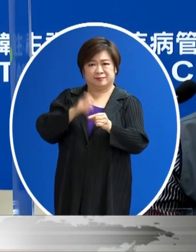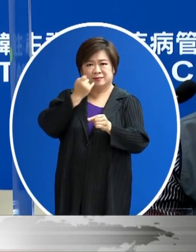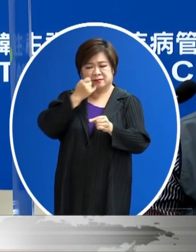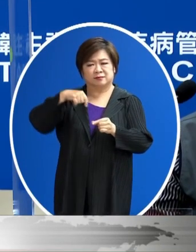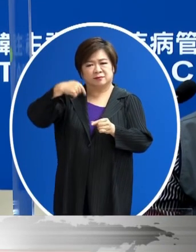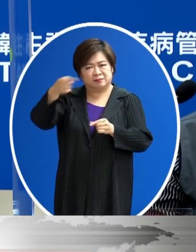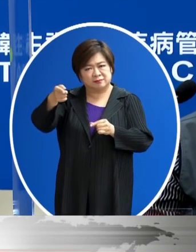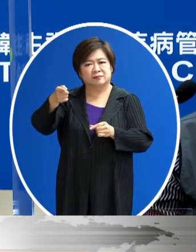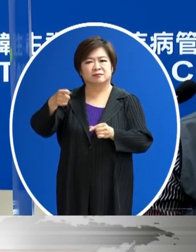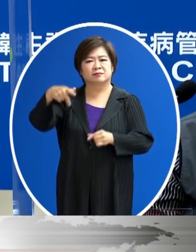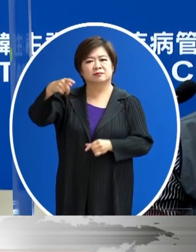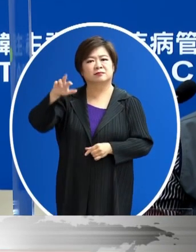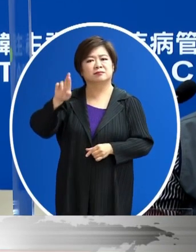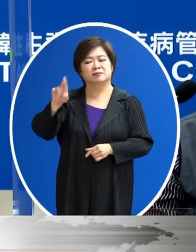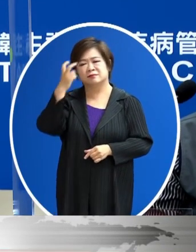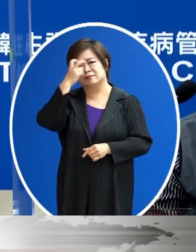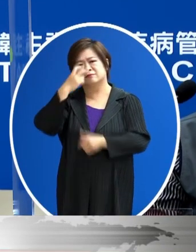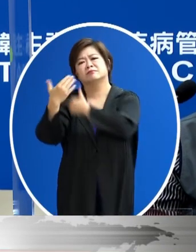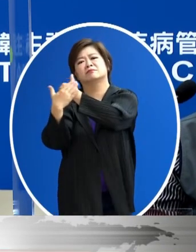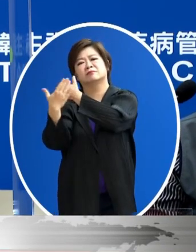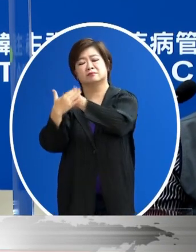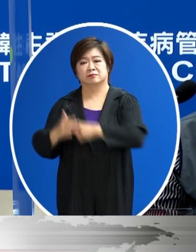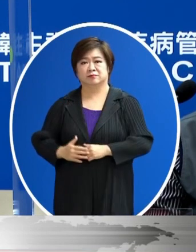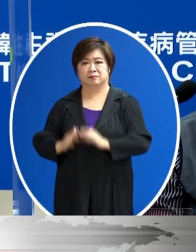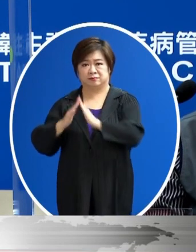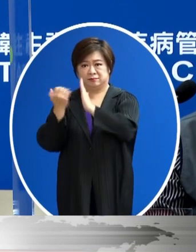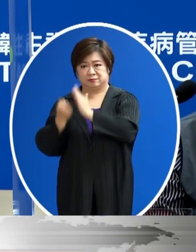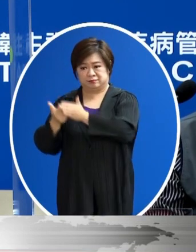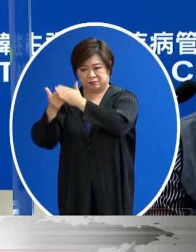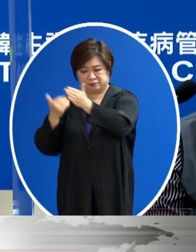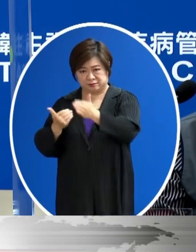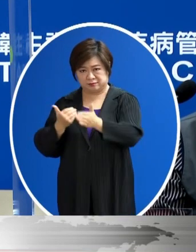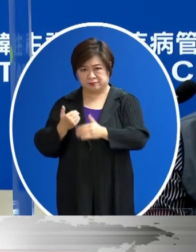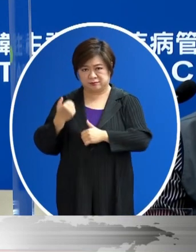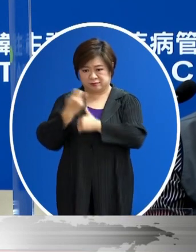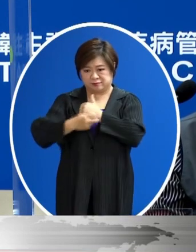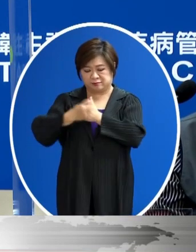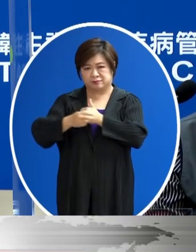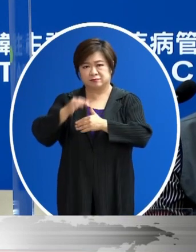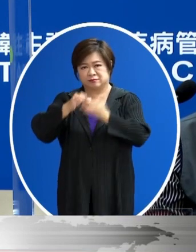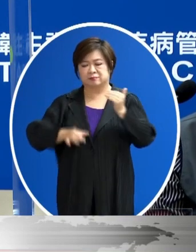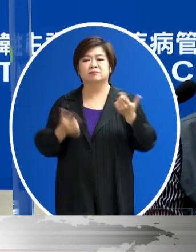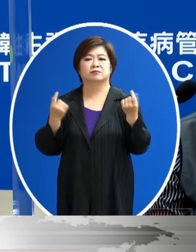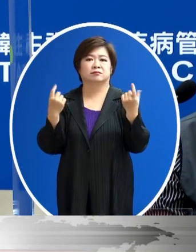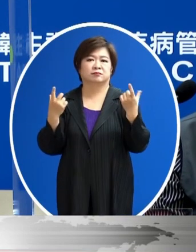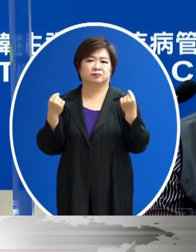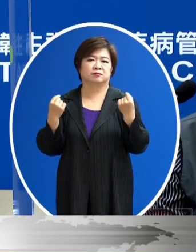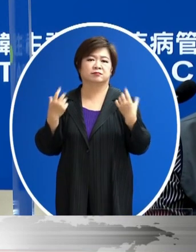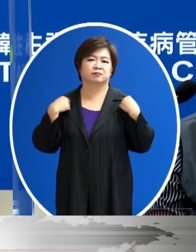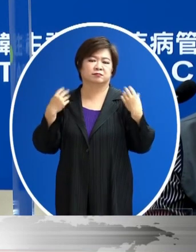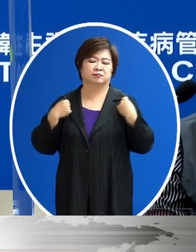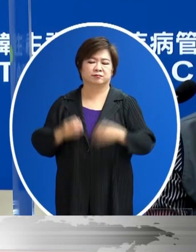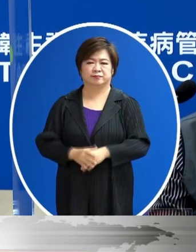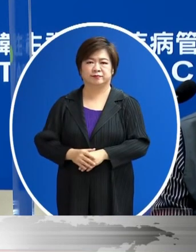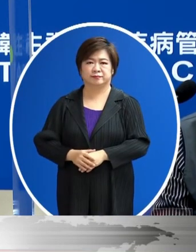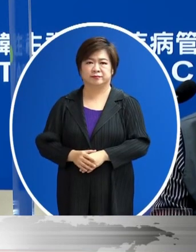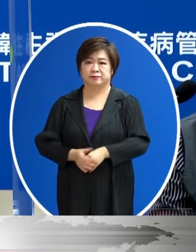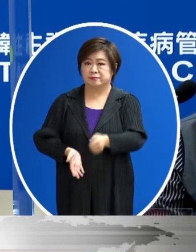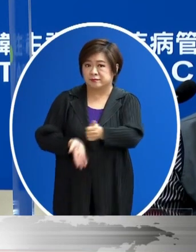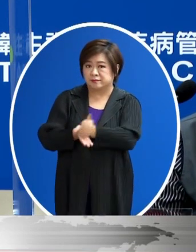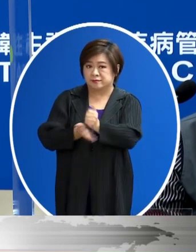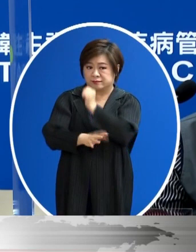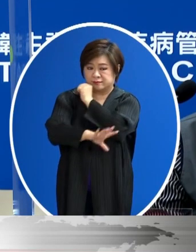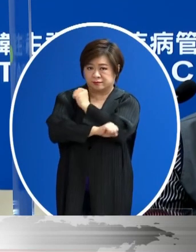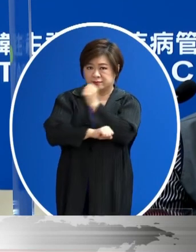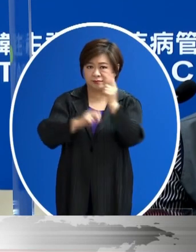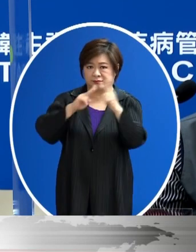per previous regulations. We would also like to encourage local clinics to provide testing services. Hospitals should launch contingency